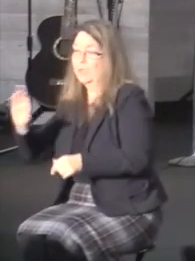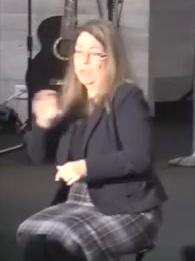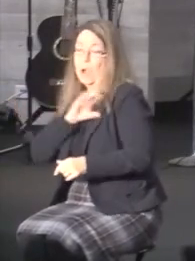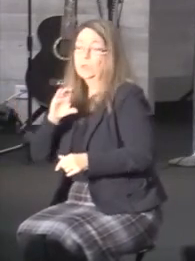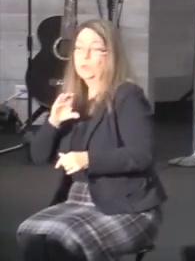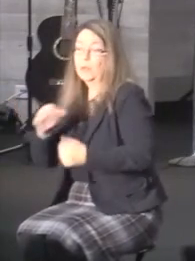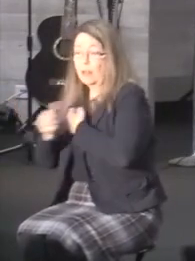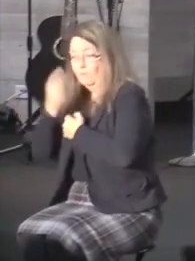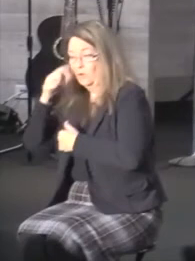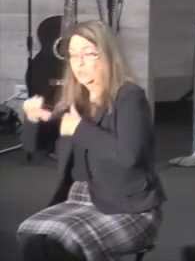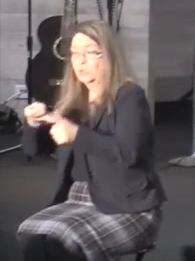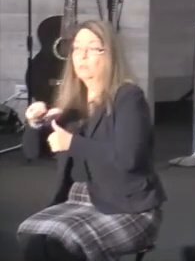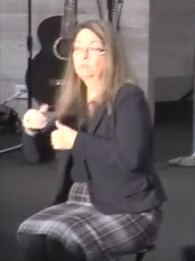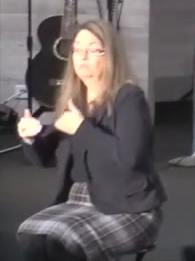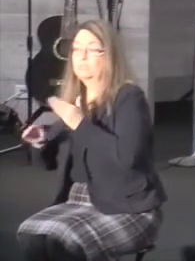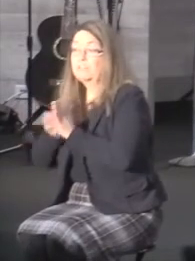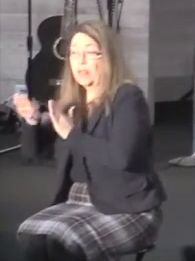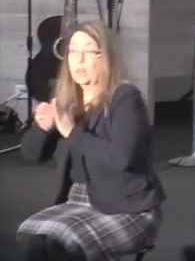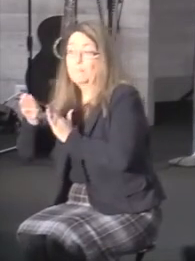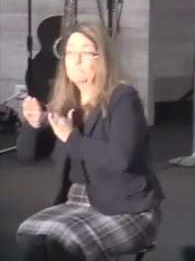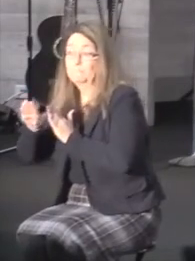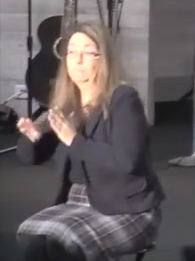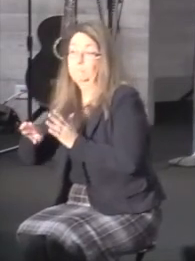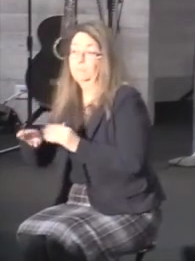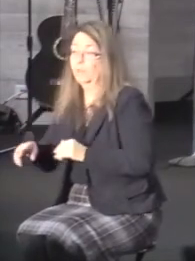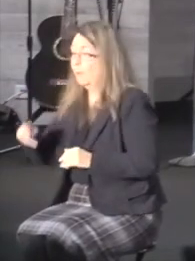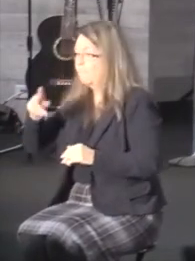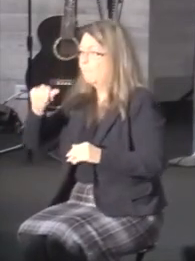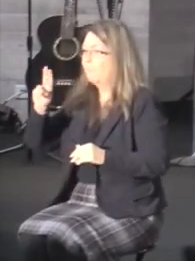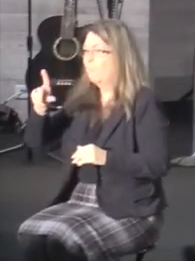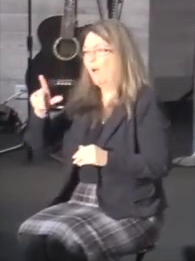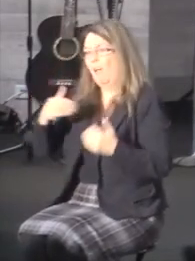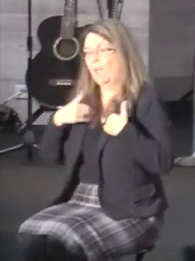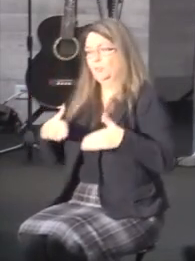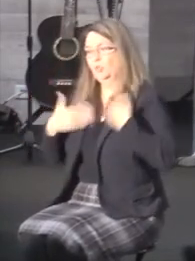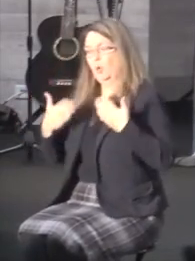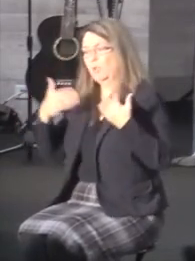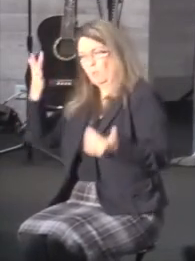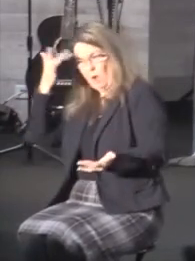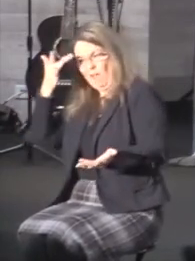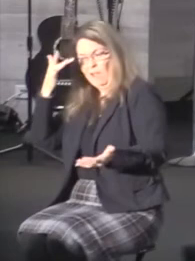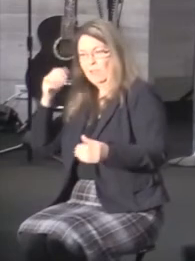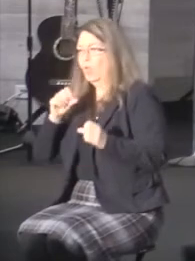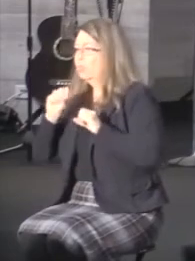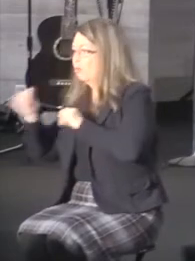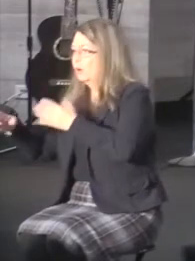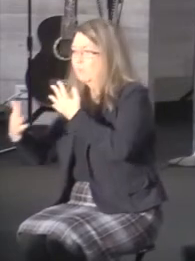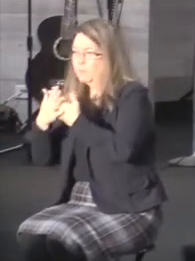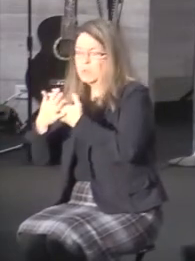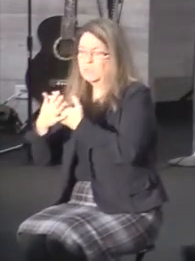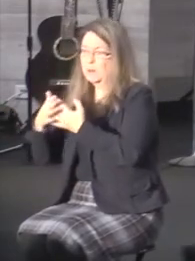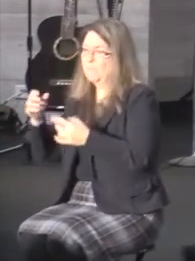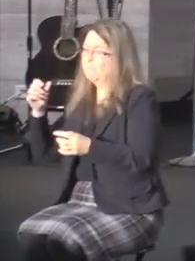for each other. Now, let's ask this question. Why does Paul have joy? I mean, Paul's been thrown in prison. Paul's been persecuted.